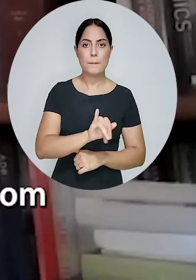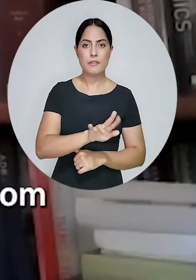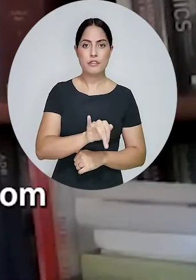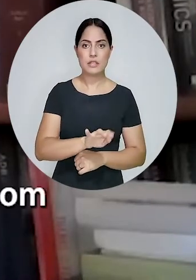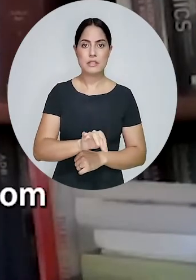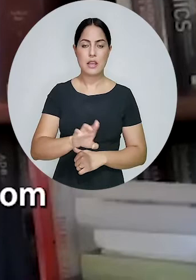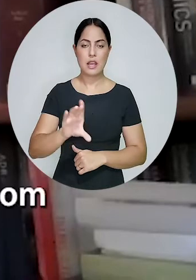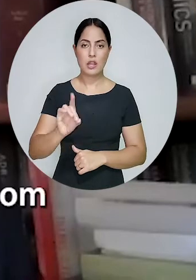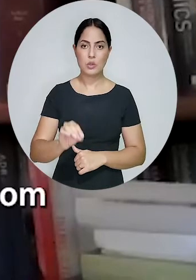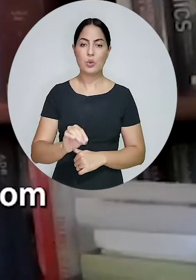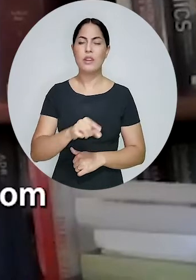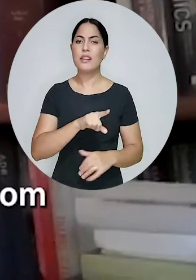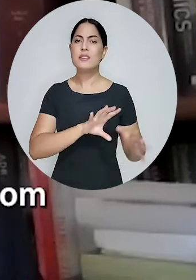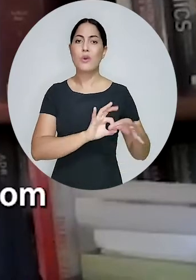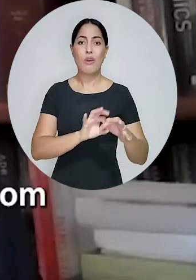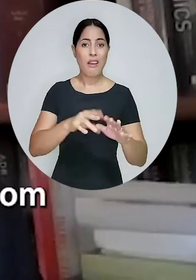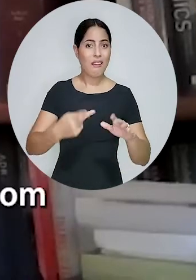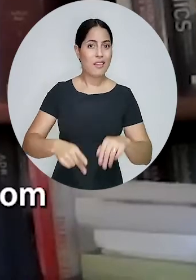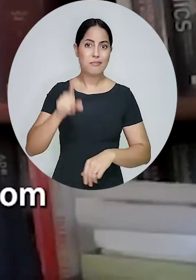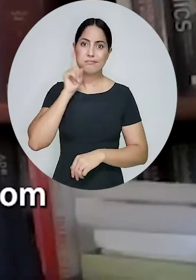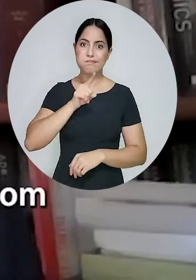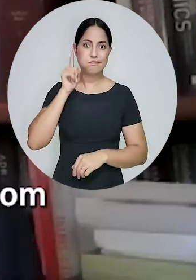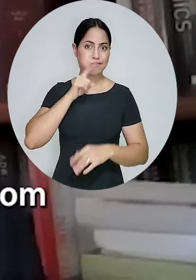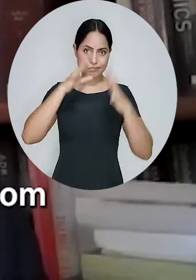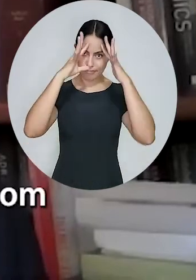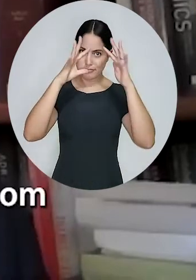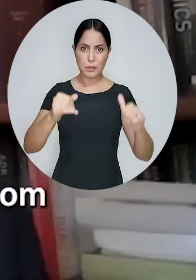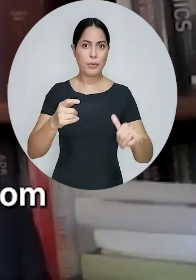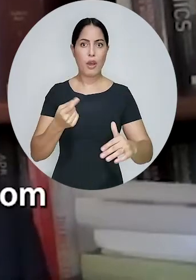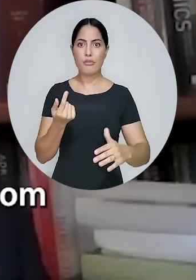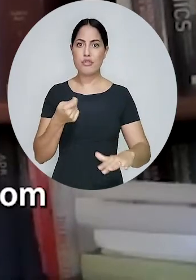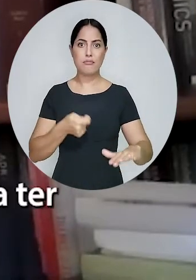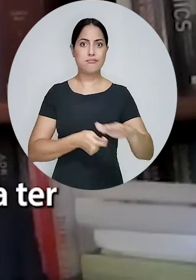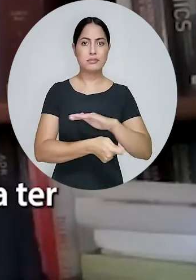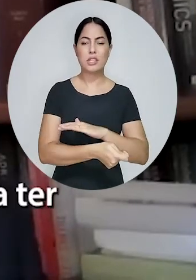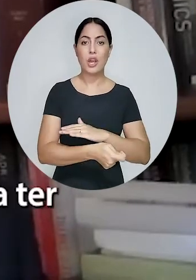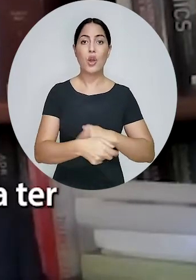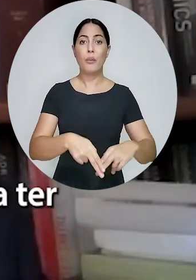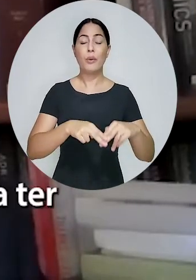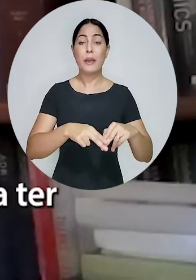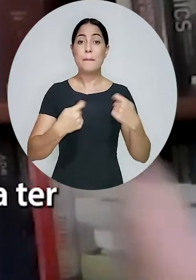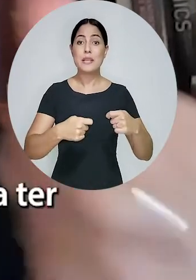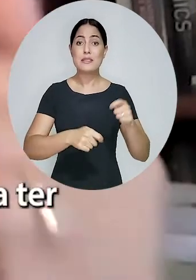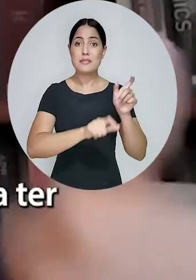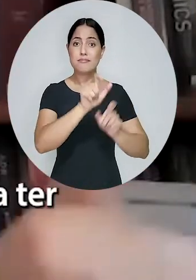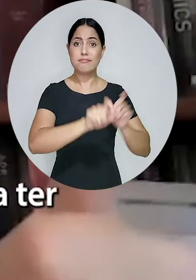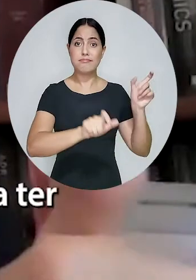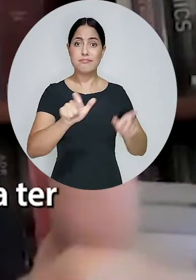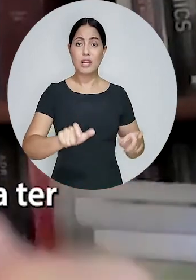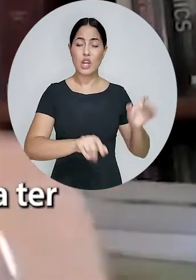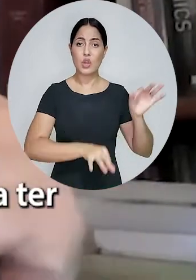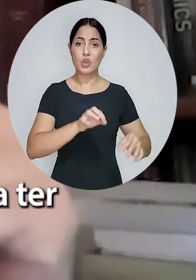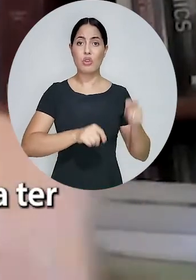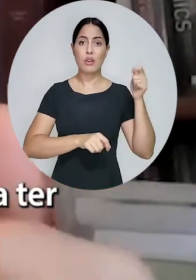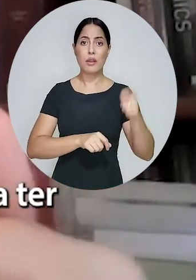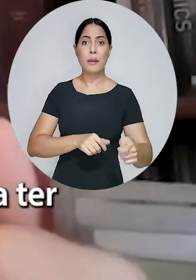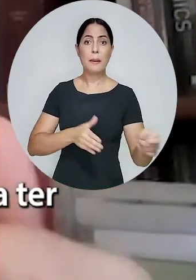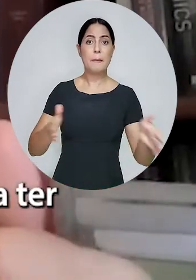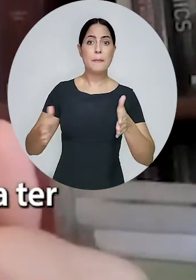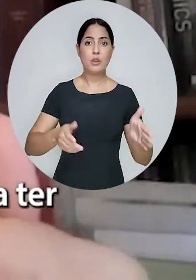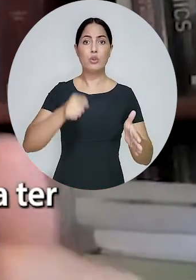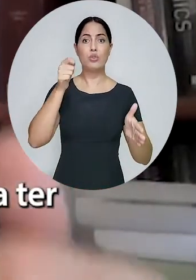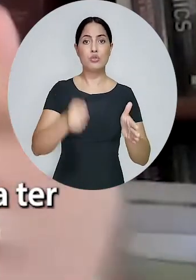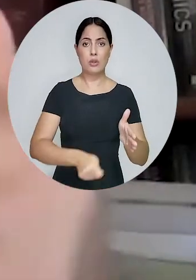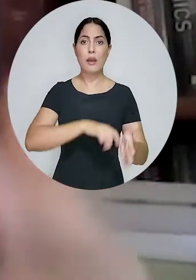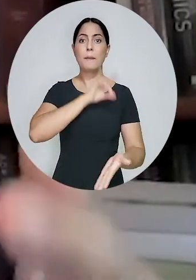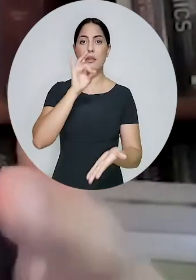We here in the United States do not do a good job of providing adequate funding to the courts so that there are enough judges to have prompt